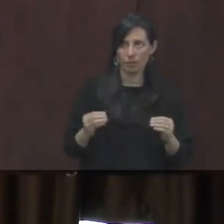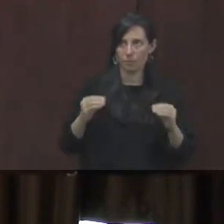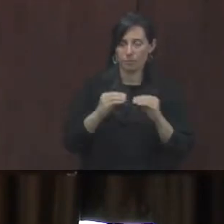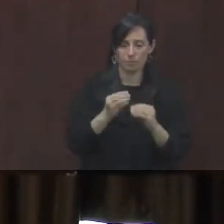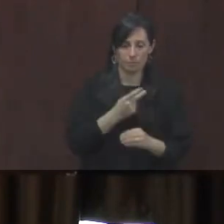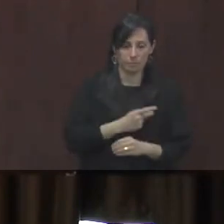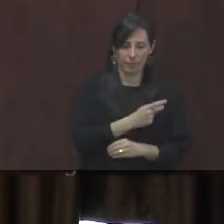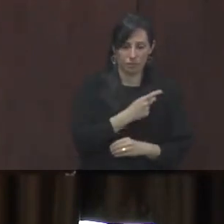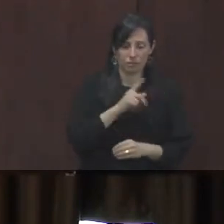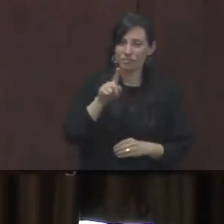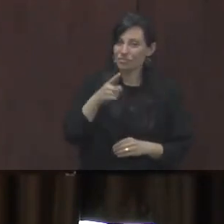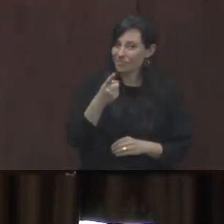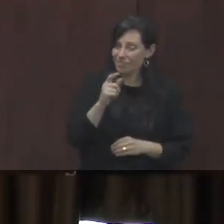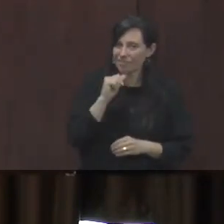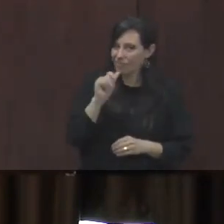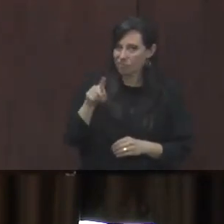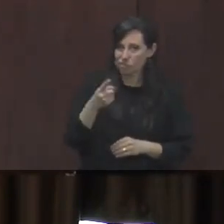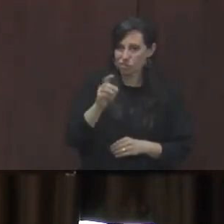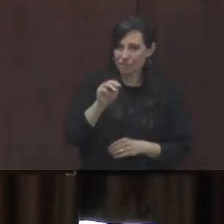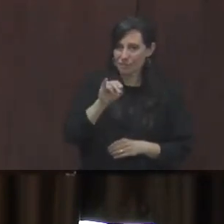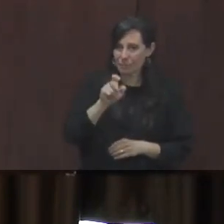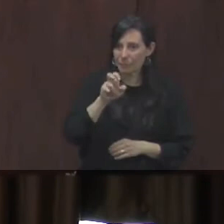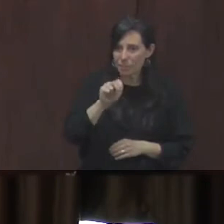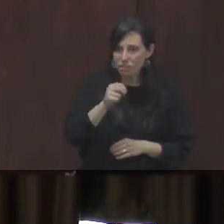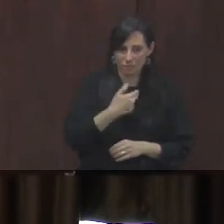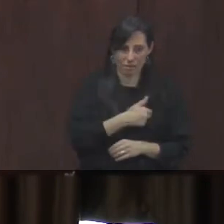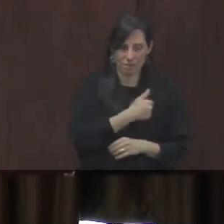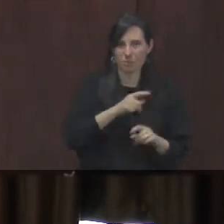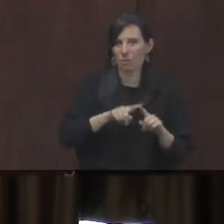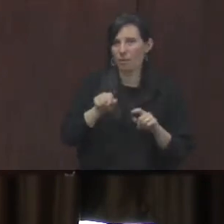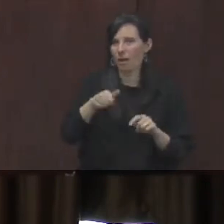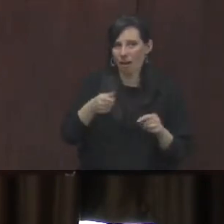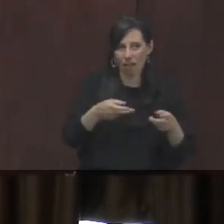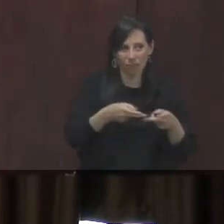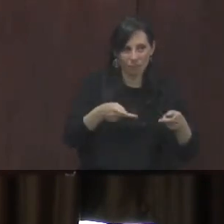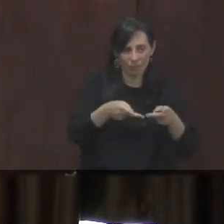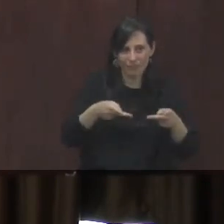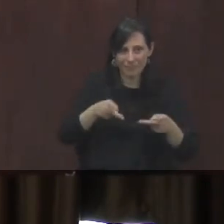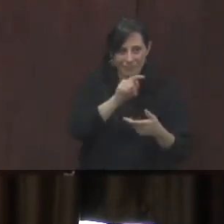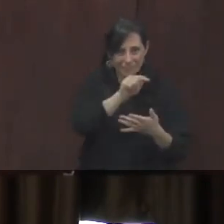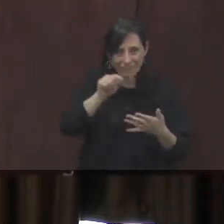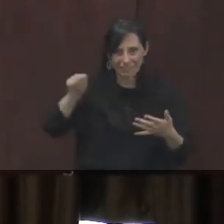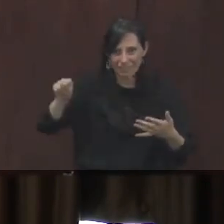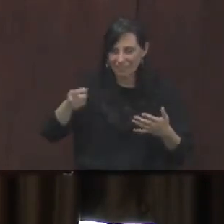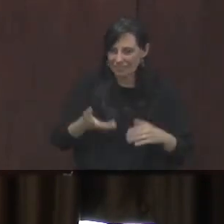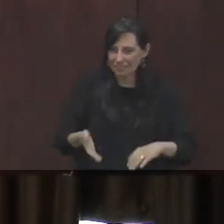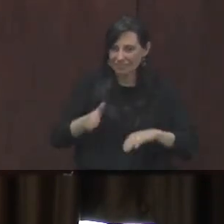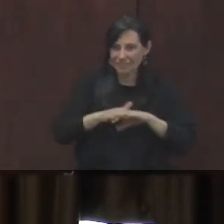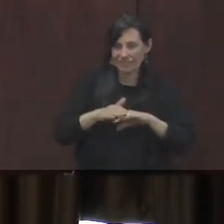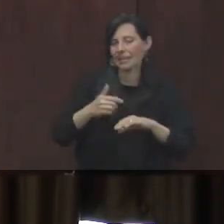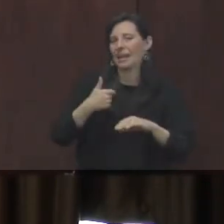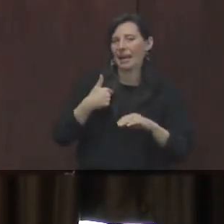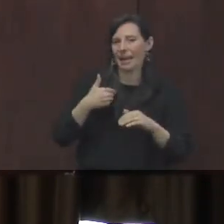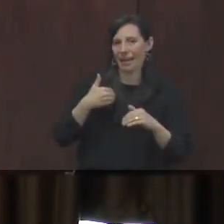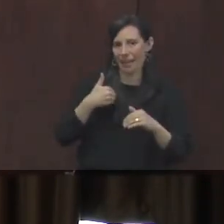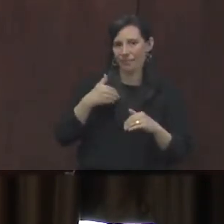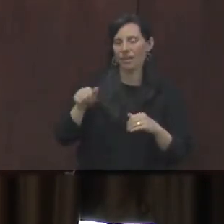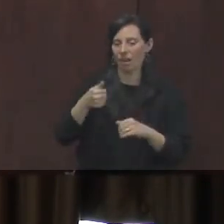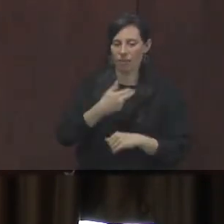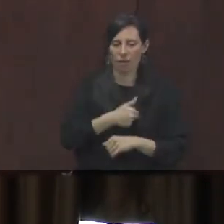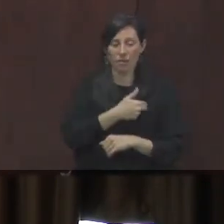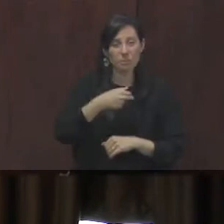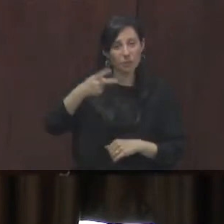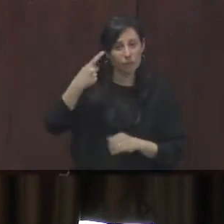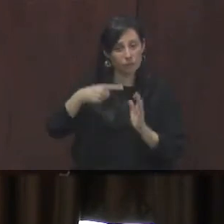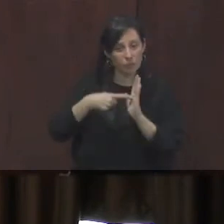Mission Hospital, but at all the HCA facilities. And I have daily calls with the other CMOs in the region. Part E, as